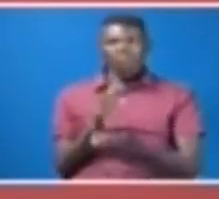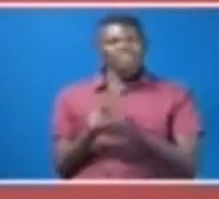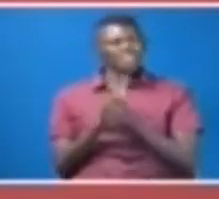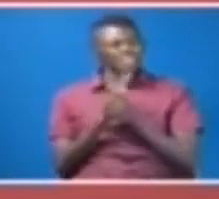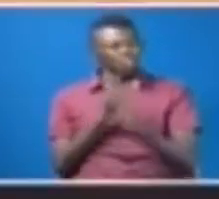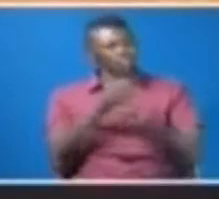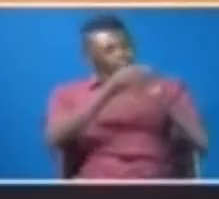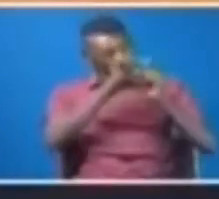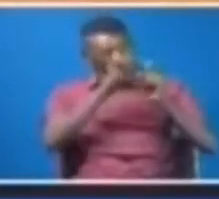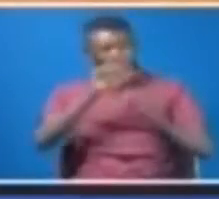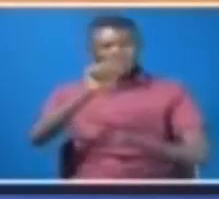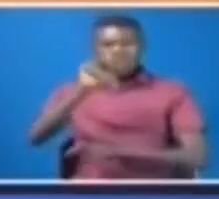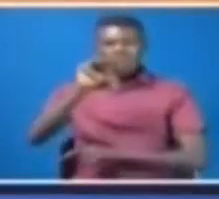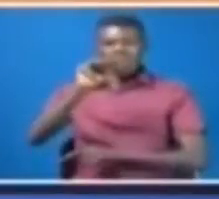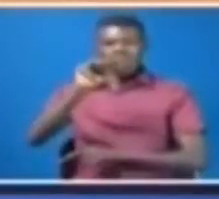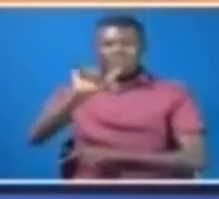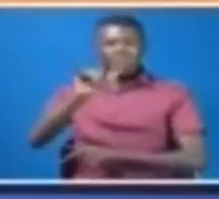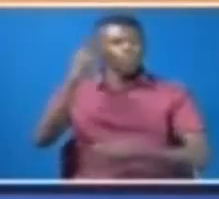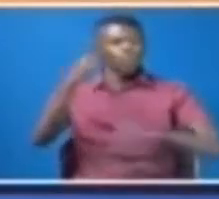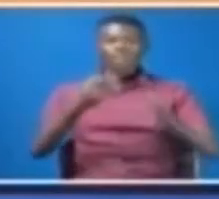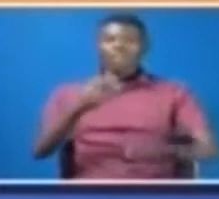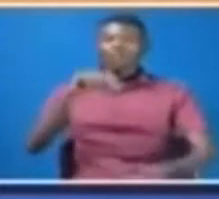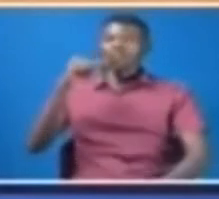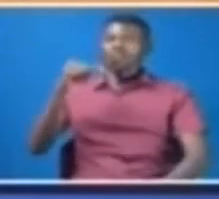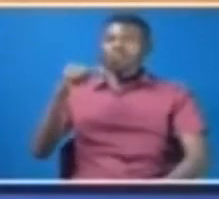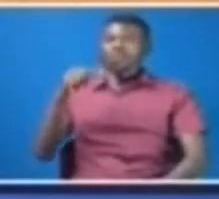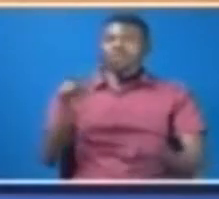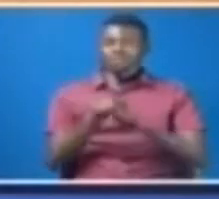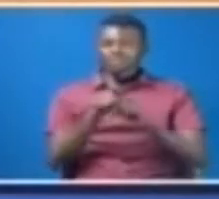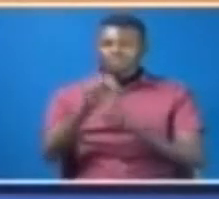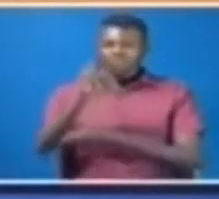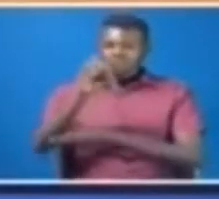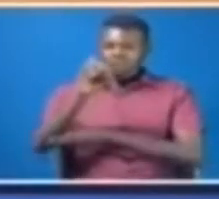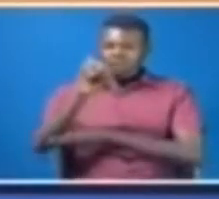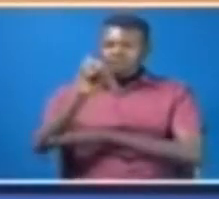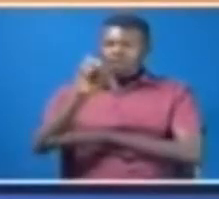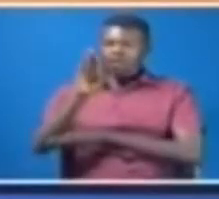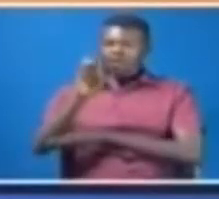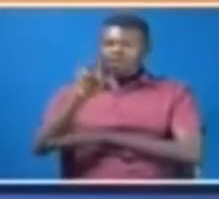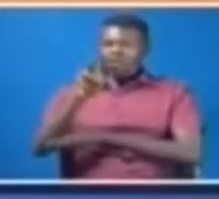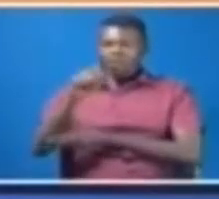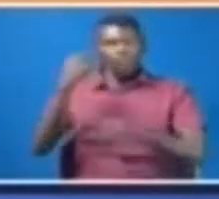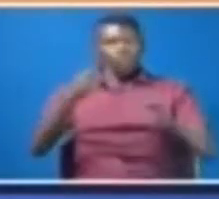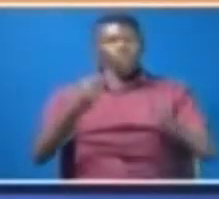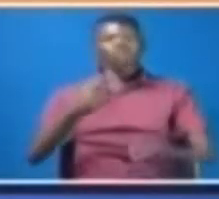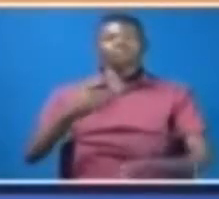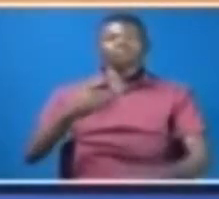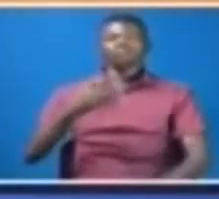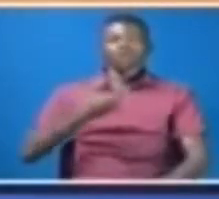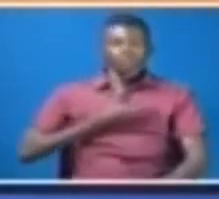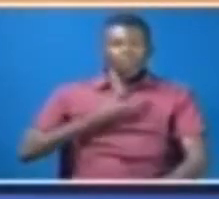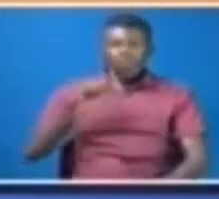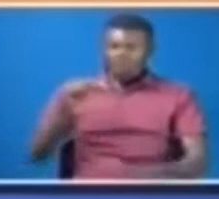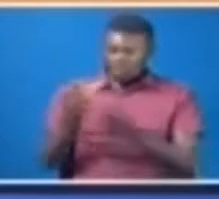shooter Sammy Onyango winning gold. It was a double win for master shooter Robert Nyamongo, who bagged gold in the international category and